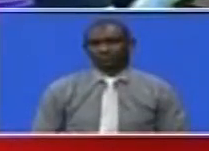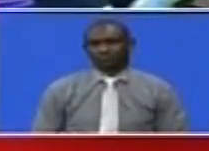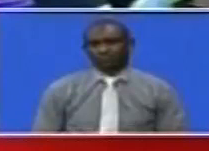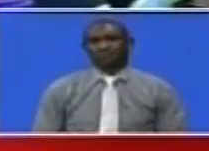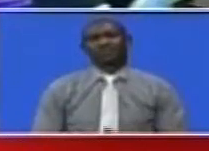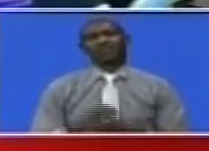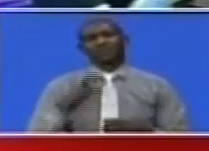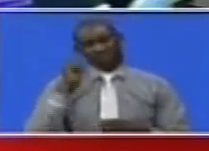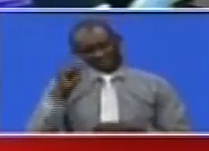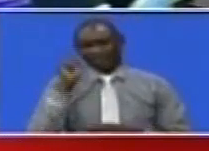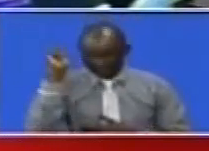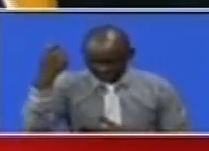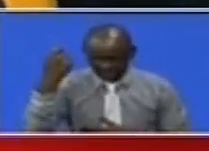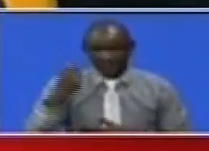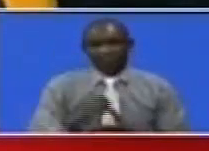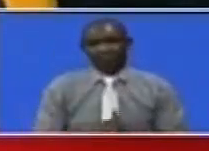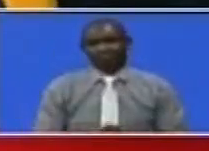Mr. President,